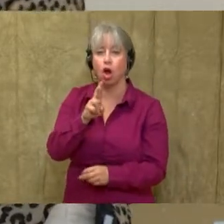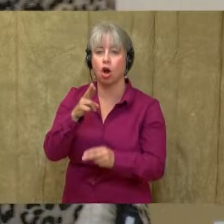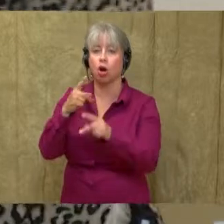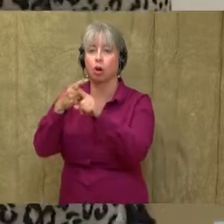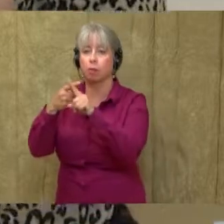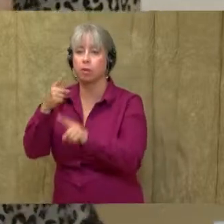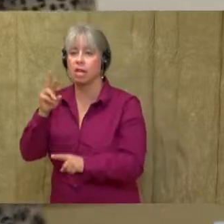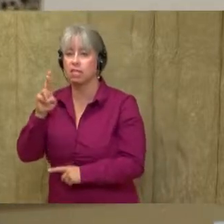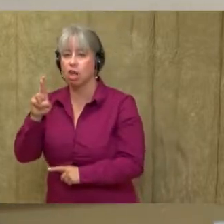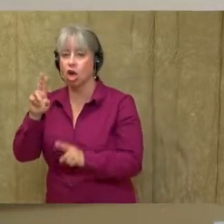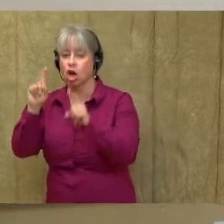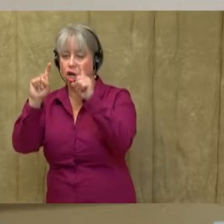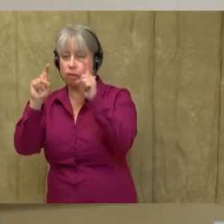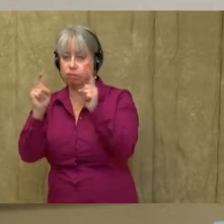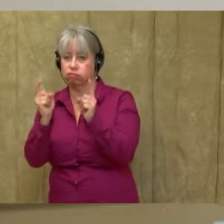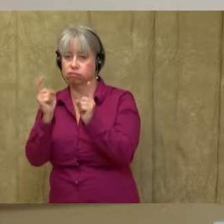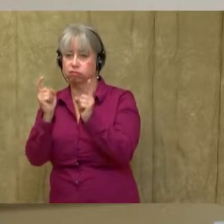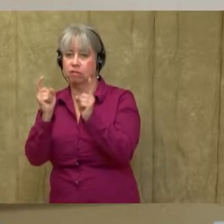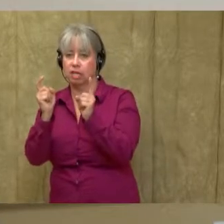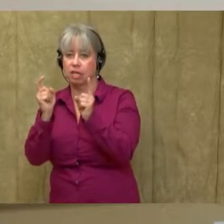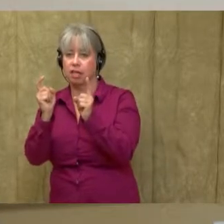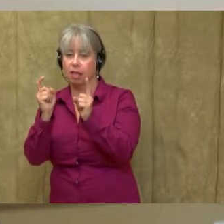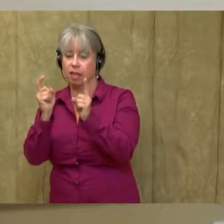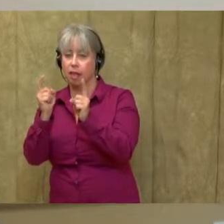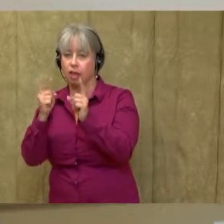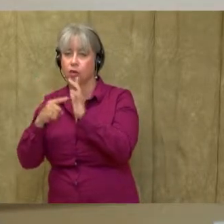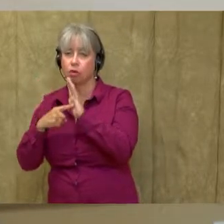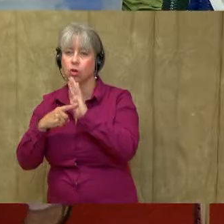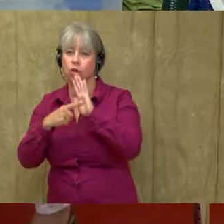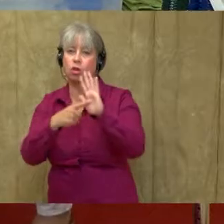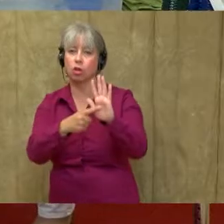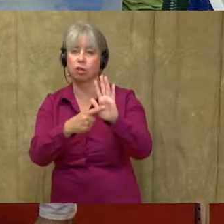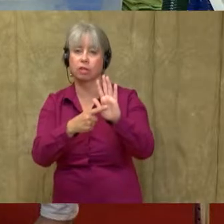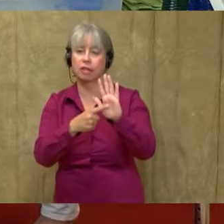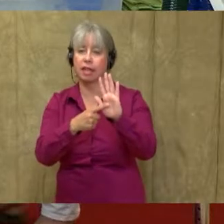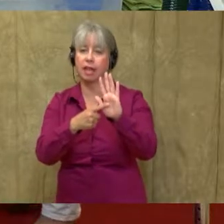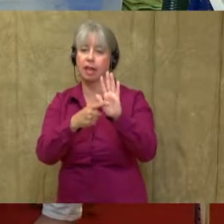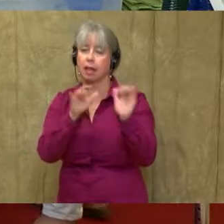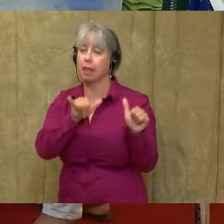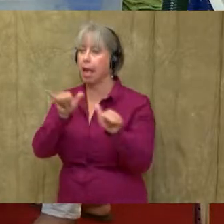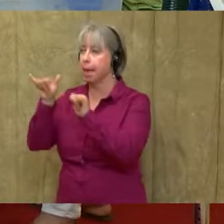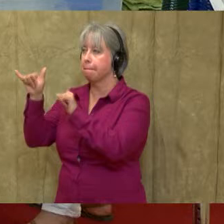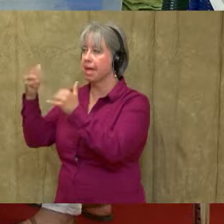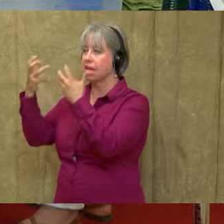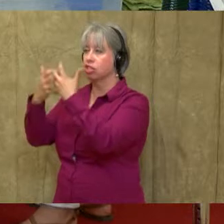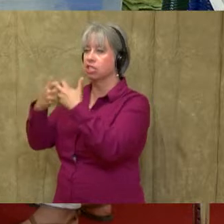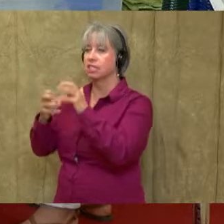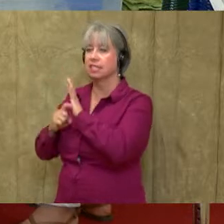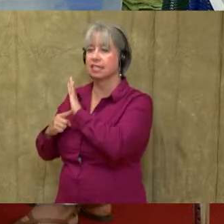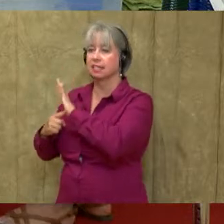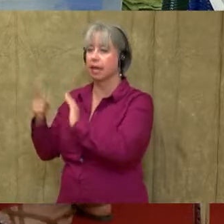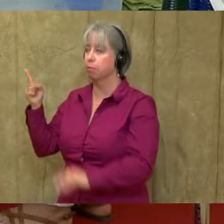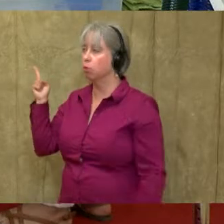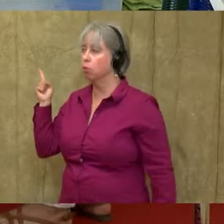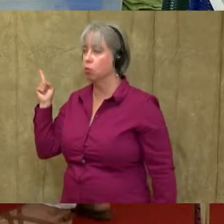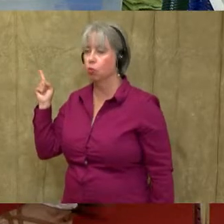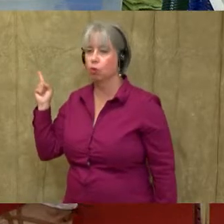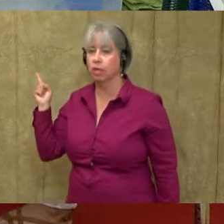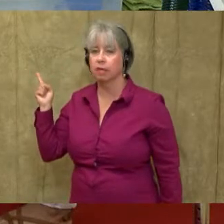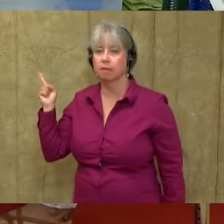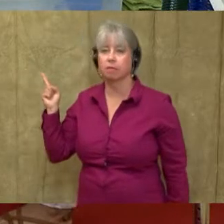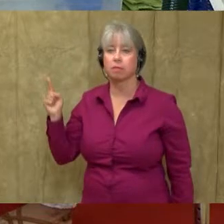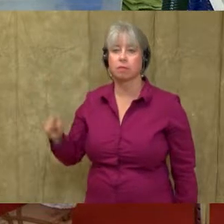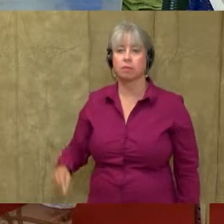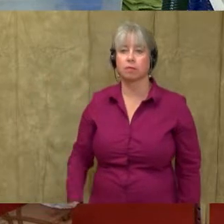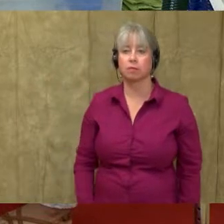All right, and that is shows in the example there, r plus r. Well, r plus r, if we were simplifying that, that